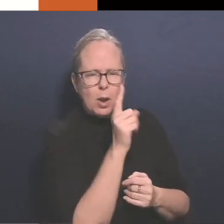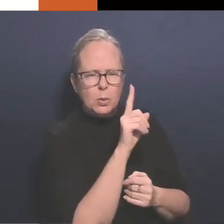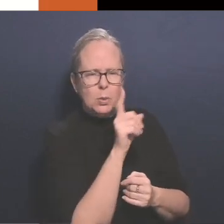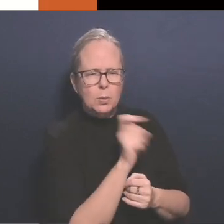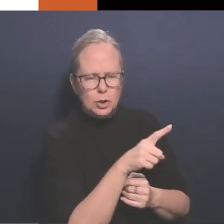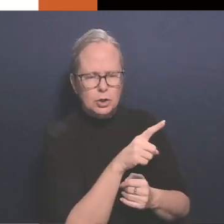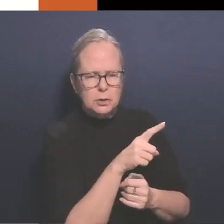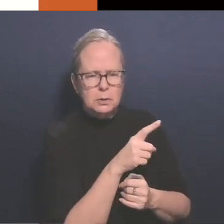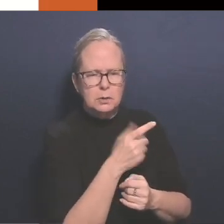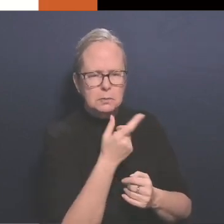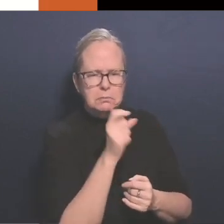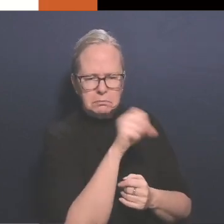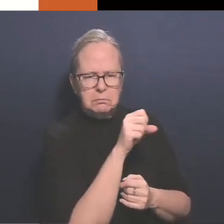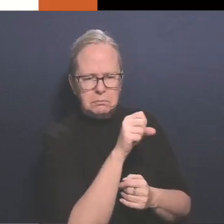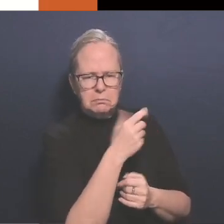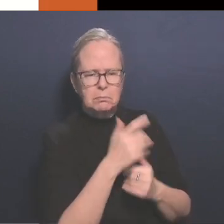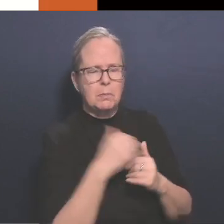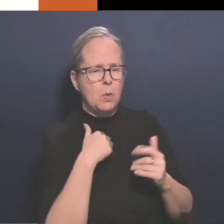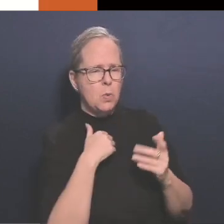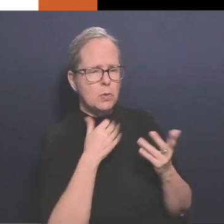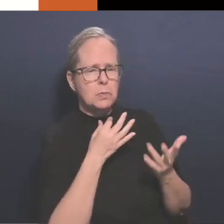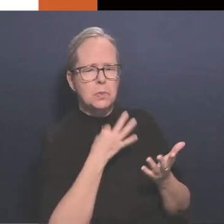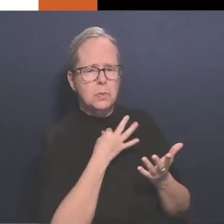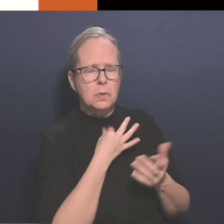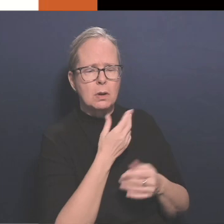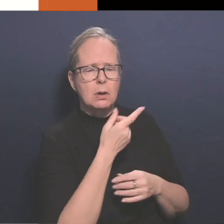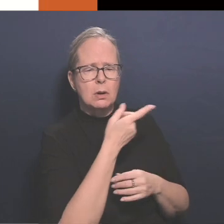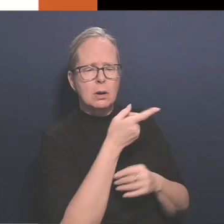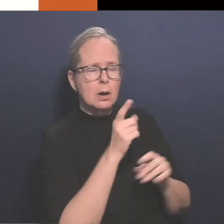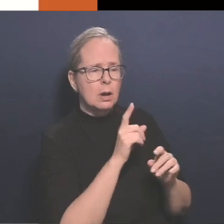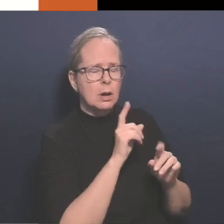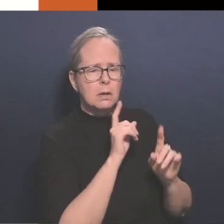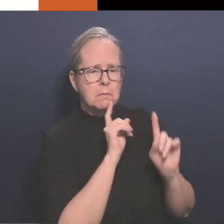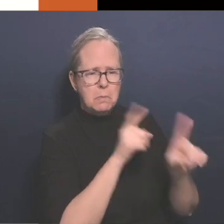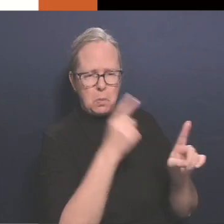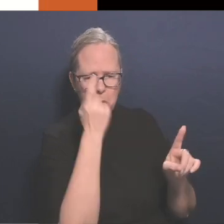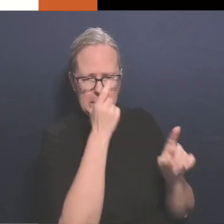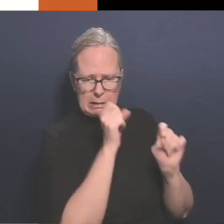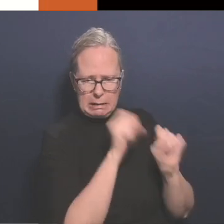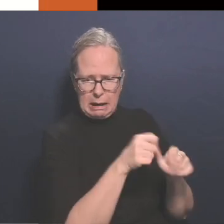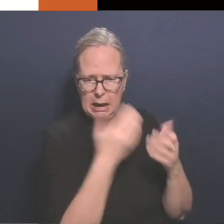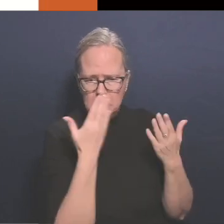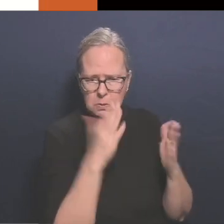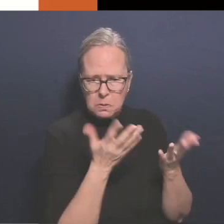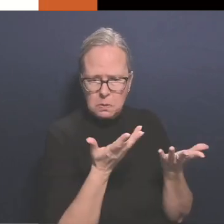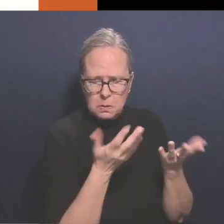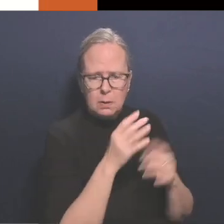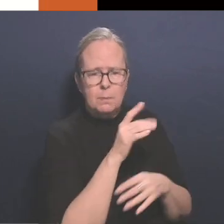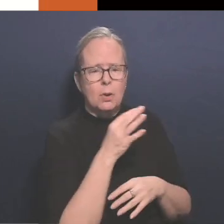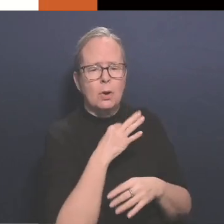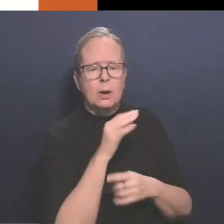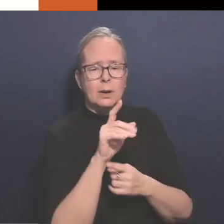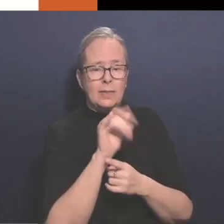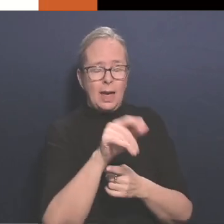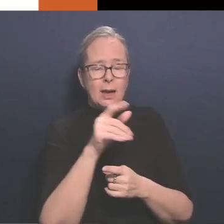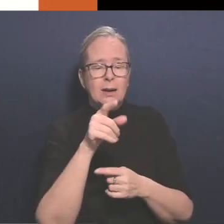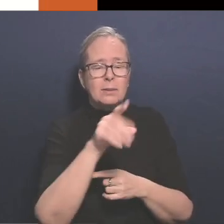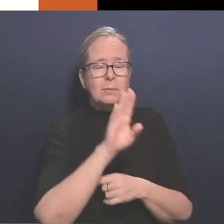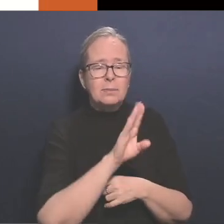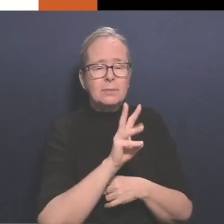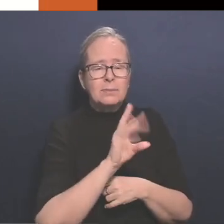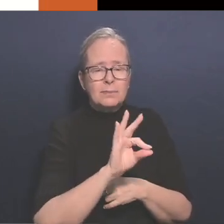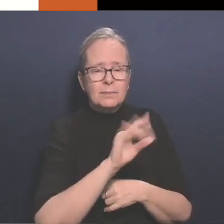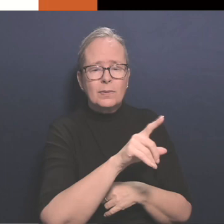drawing it to our attention. Our development team is going to update that particular benefit. Thank